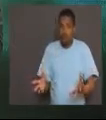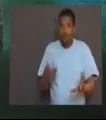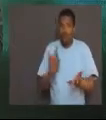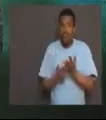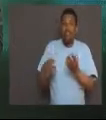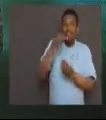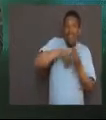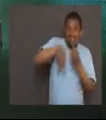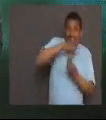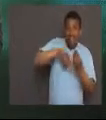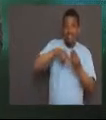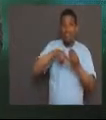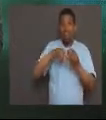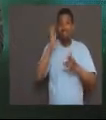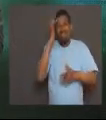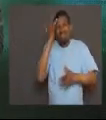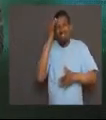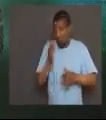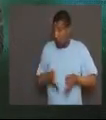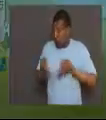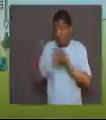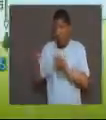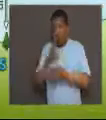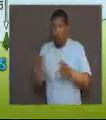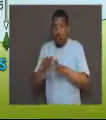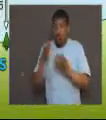causing outbreaks of disease.